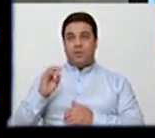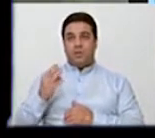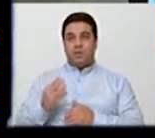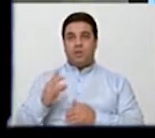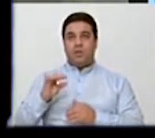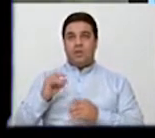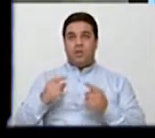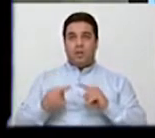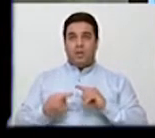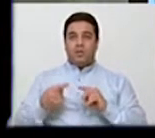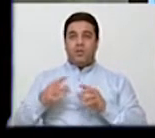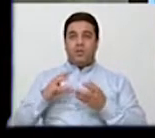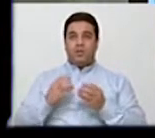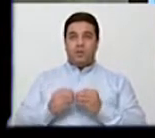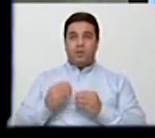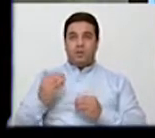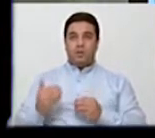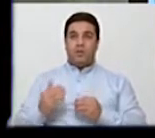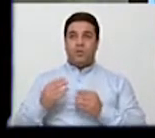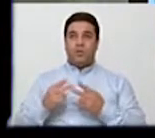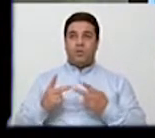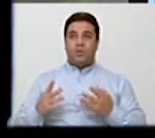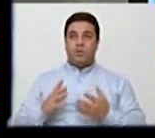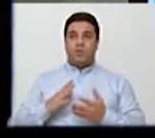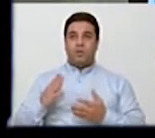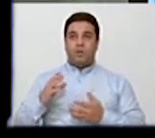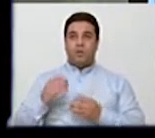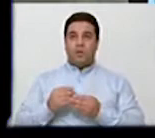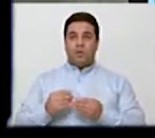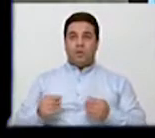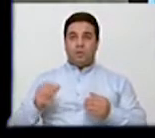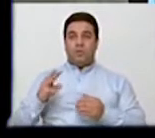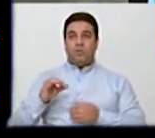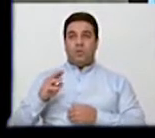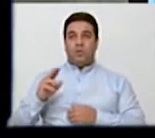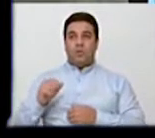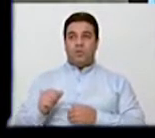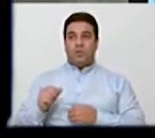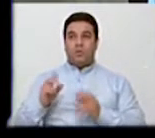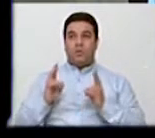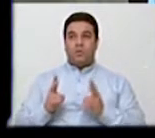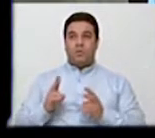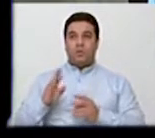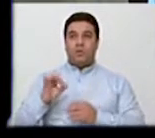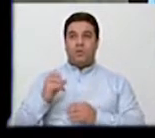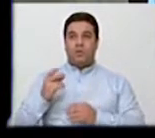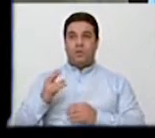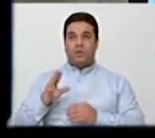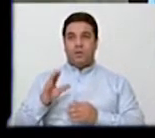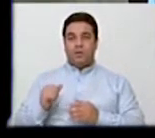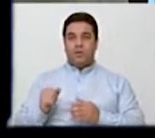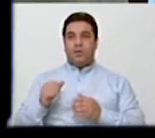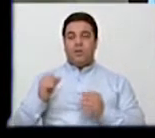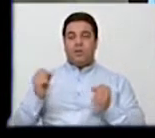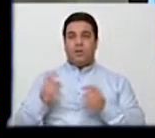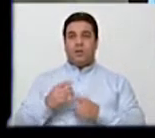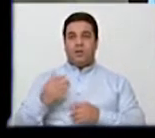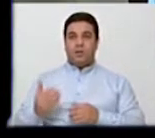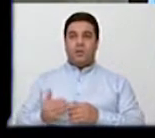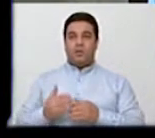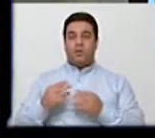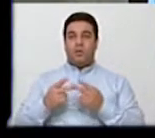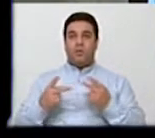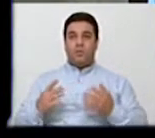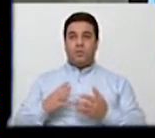disproporsiyalanish reaksiyasi natijasida hosil bo'lgan eritmadagi moddaning normal konsentratsiyasini aniqlang.